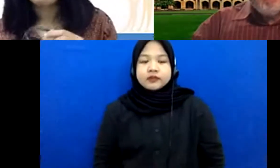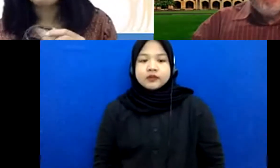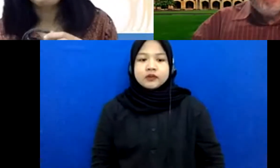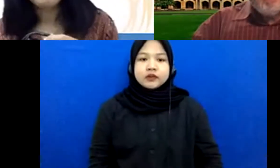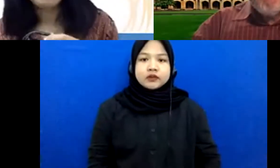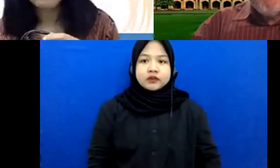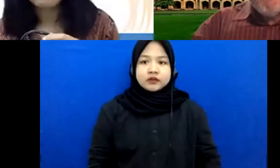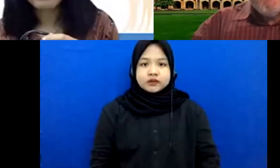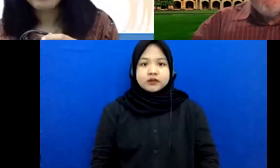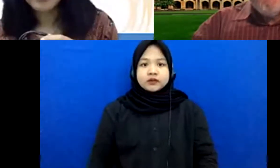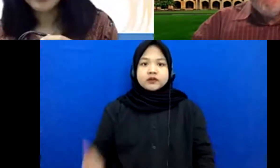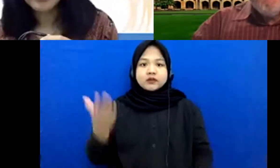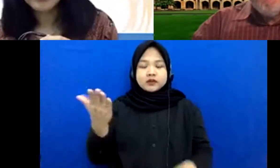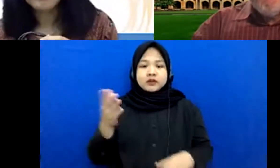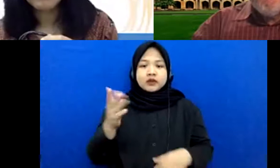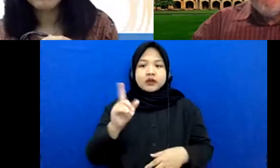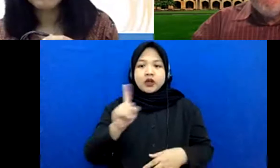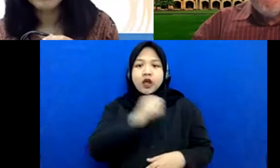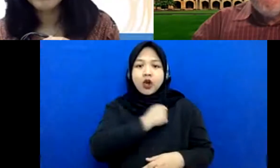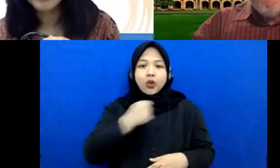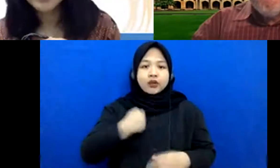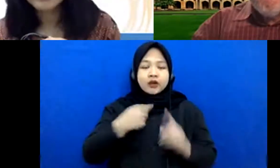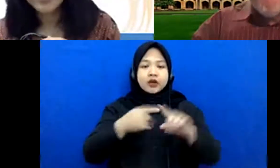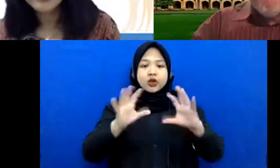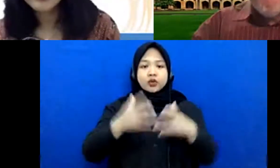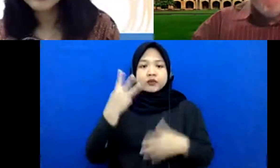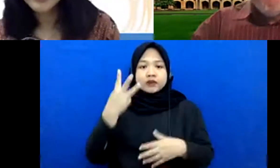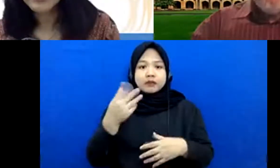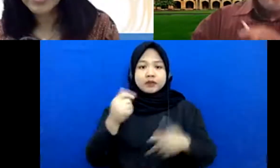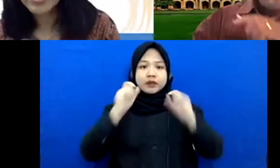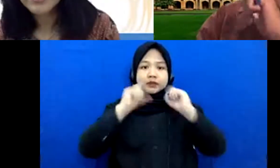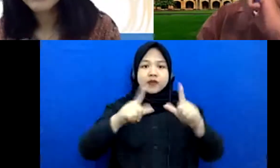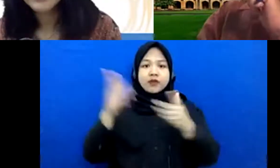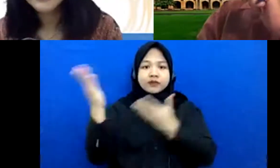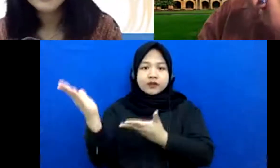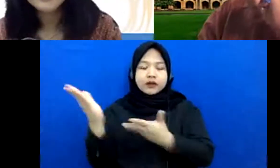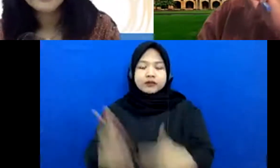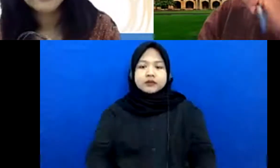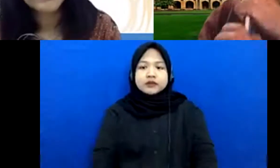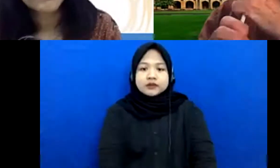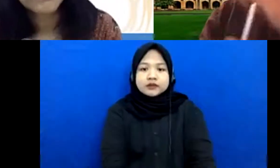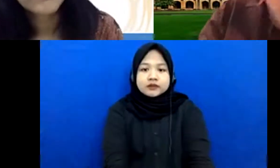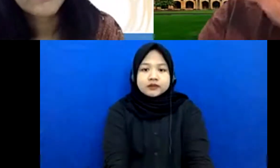Yes, maybe one of the member from group 3 could answer to that question, please.